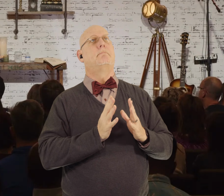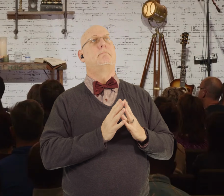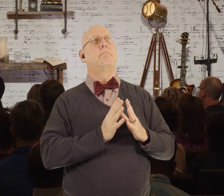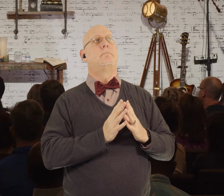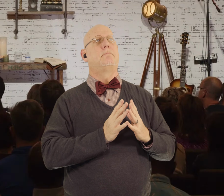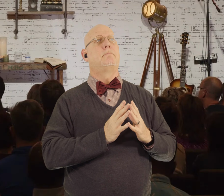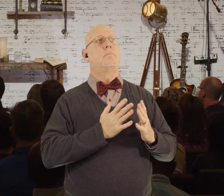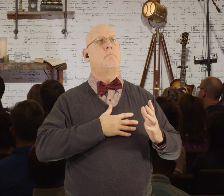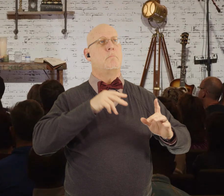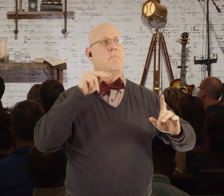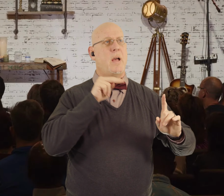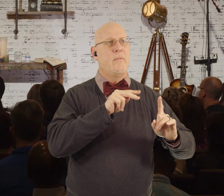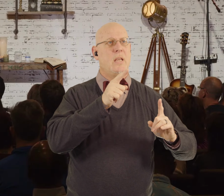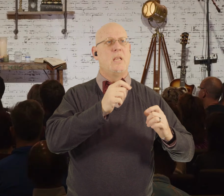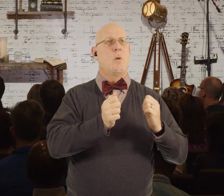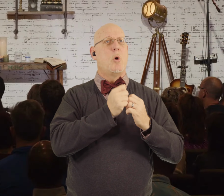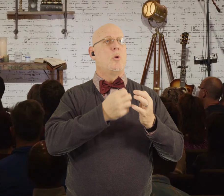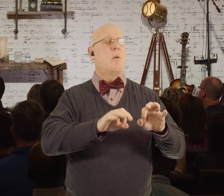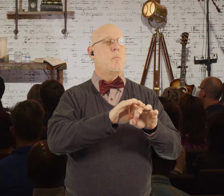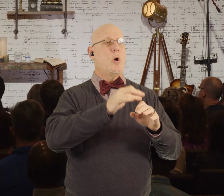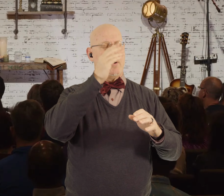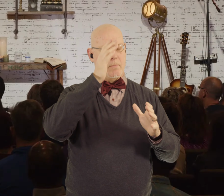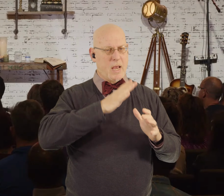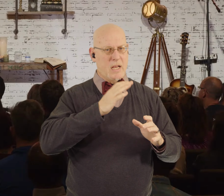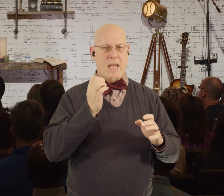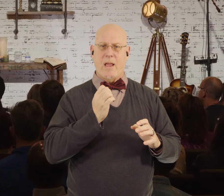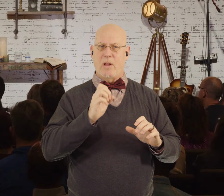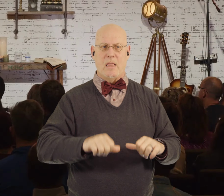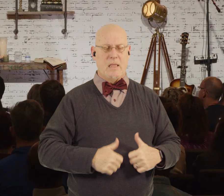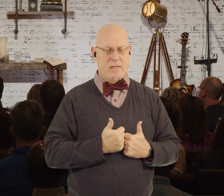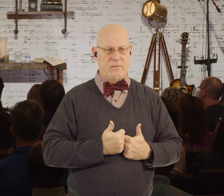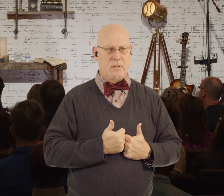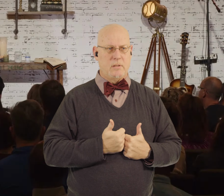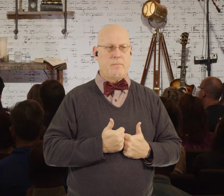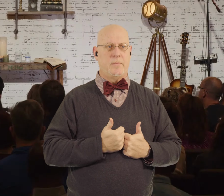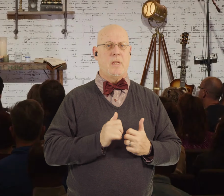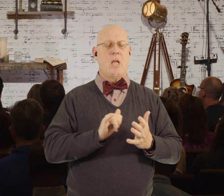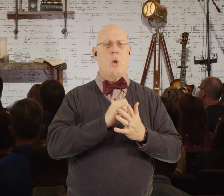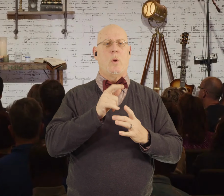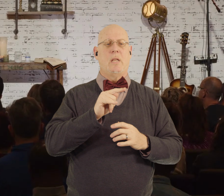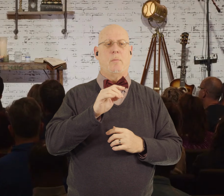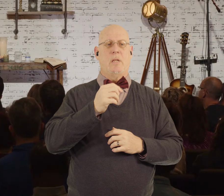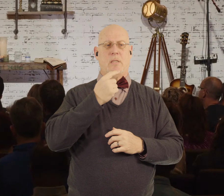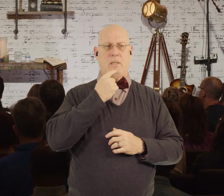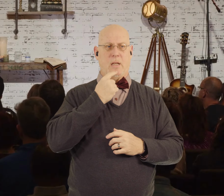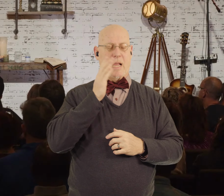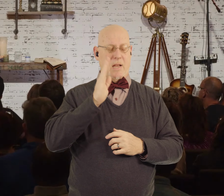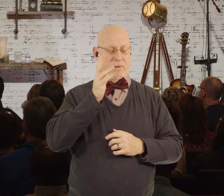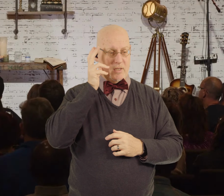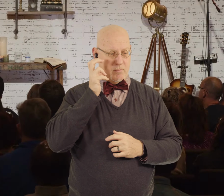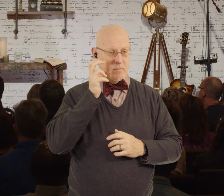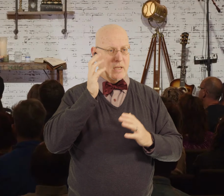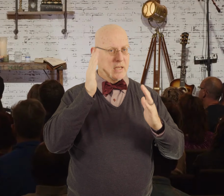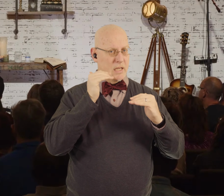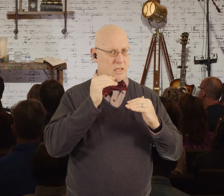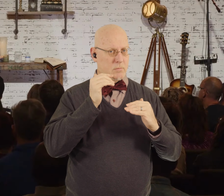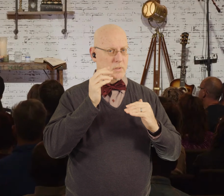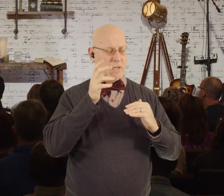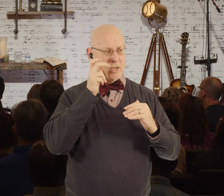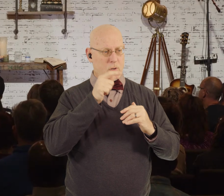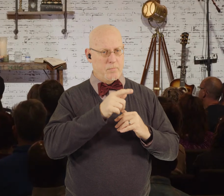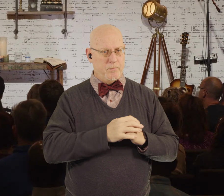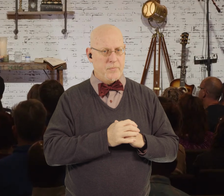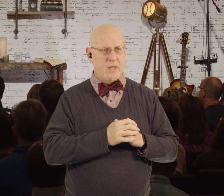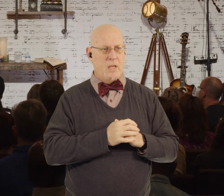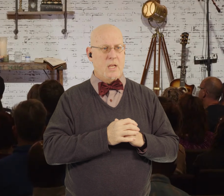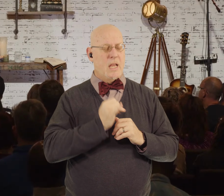the most. He stopped, then started again. In my view, he declared, he is the most important human being who has ever existed. And that's when Templeton uttered the words I never expected